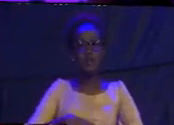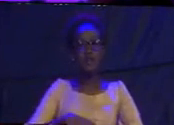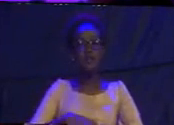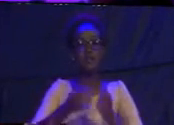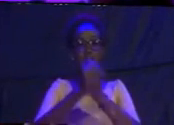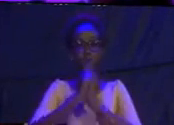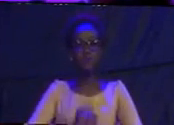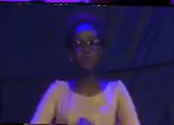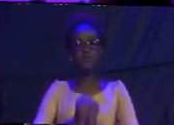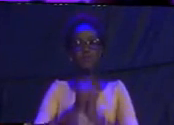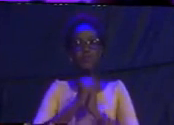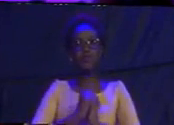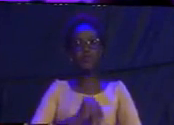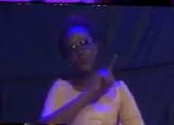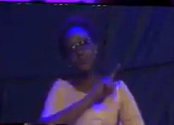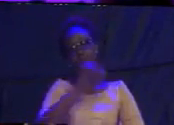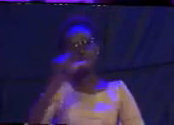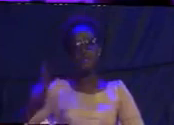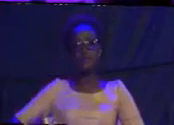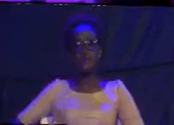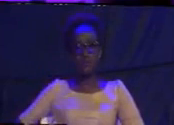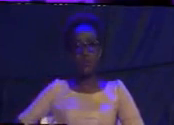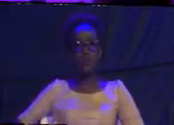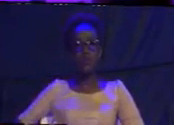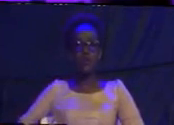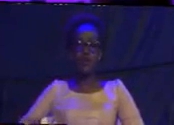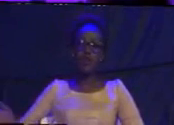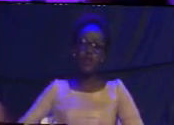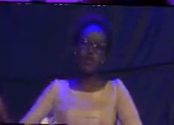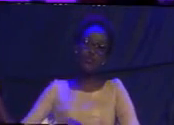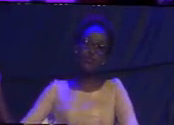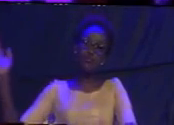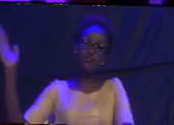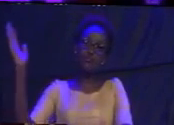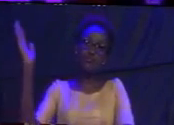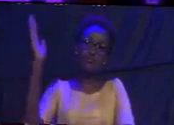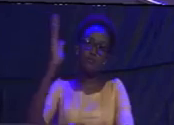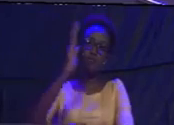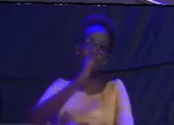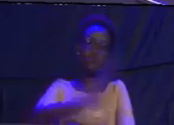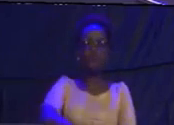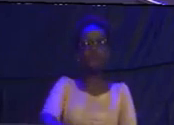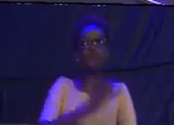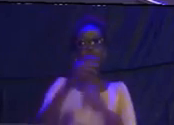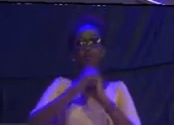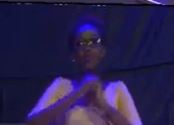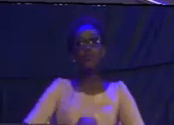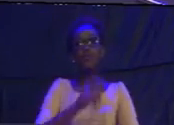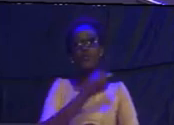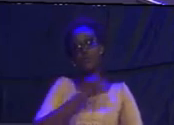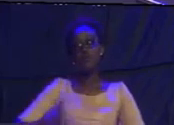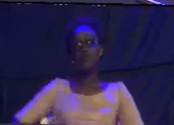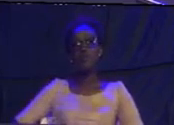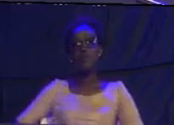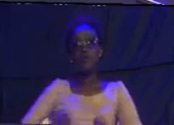the earth before the ark of the Lord till evening. He was with the